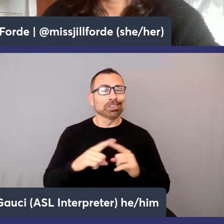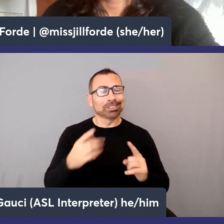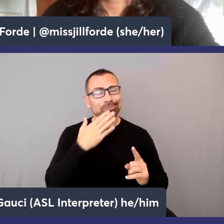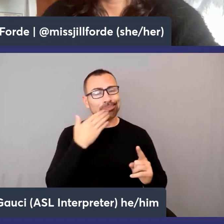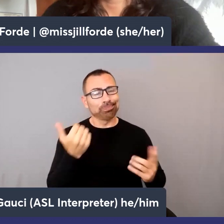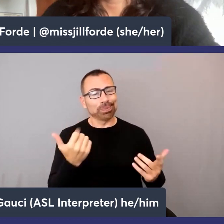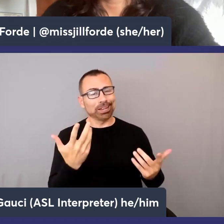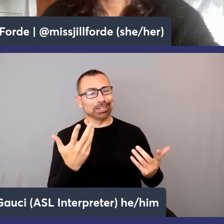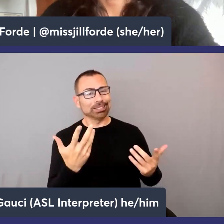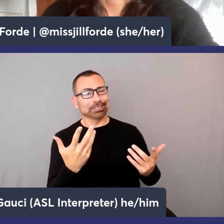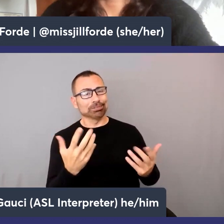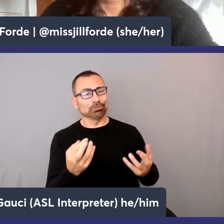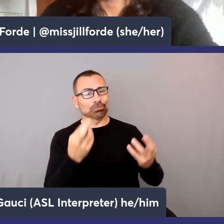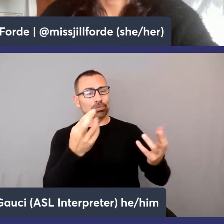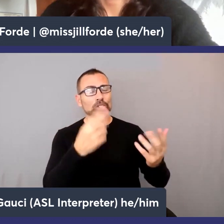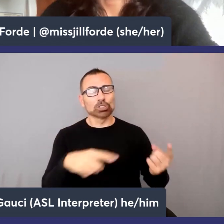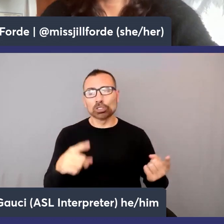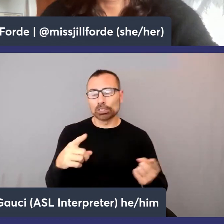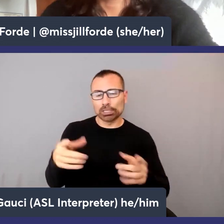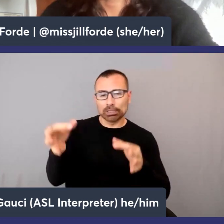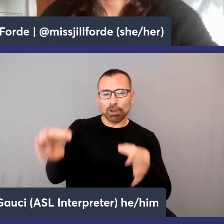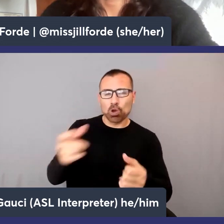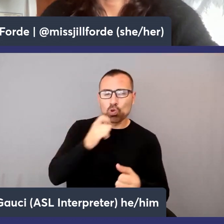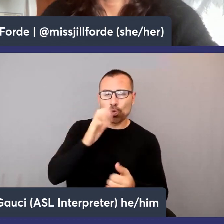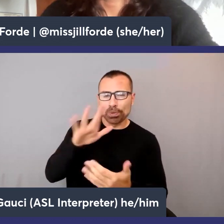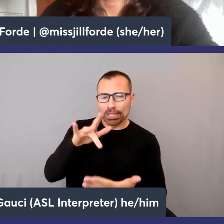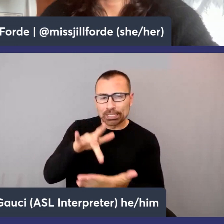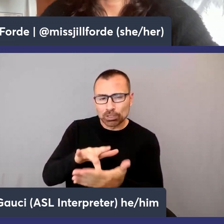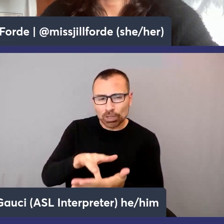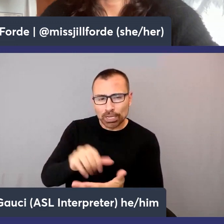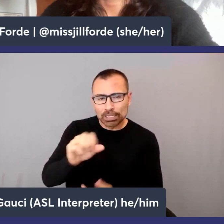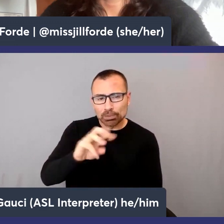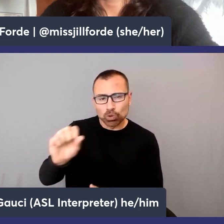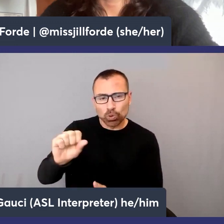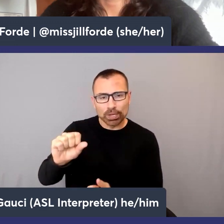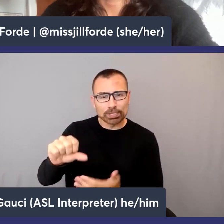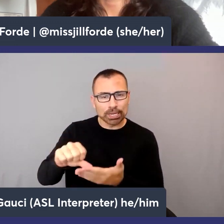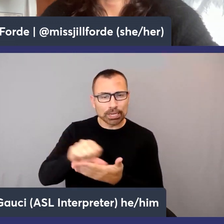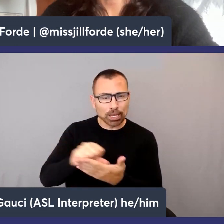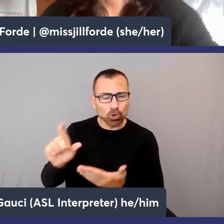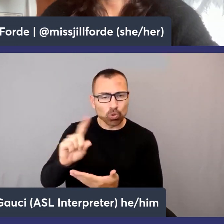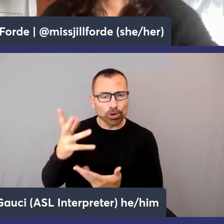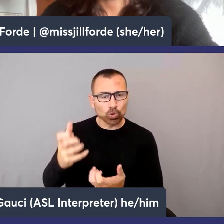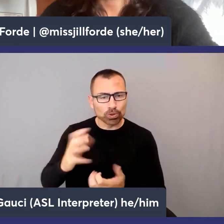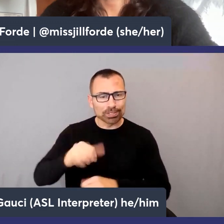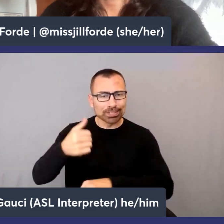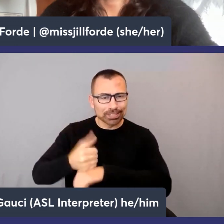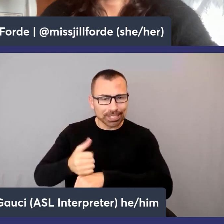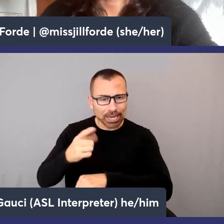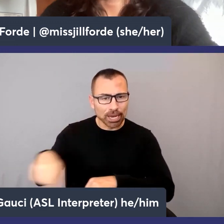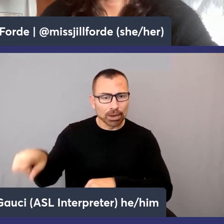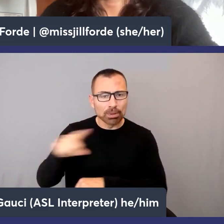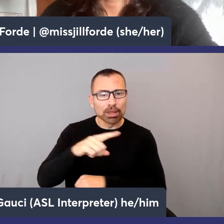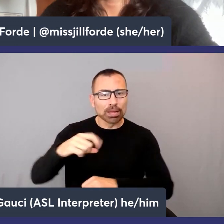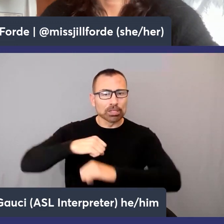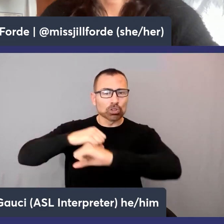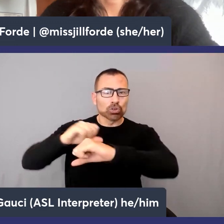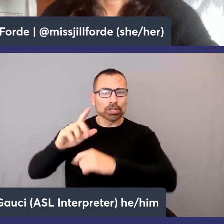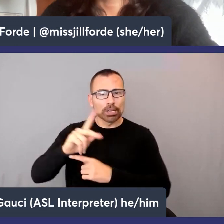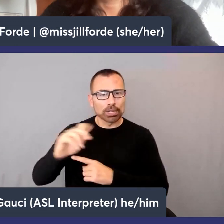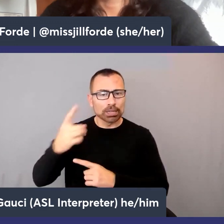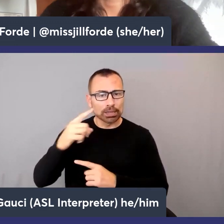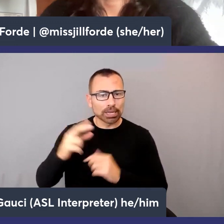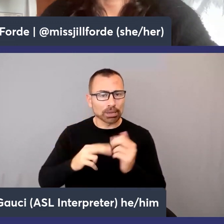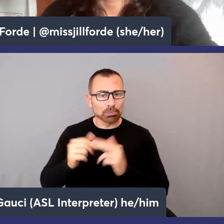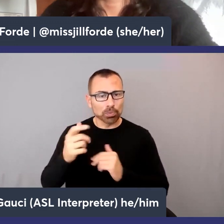centralized AWS account where you want to build that security lake using our built-in constructs of AWS organization for